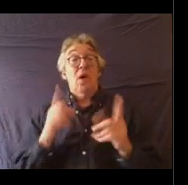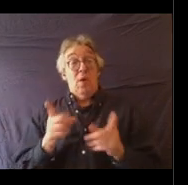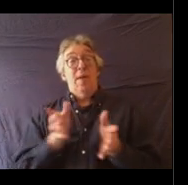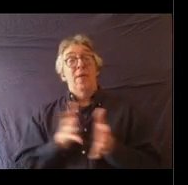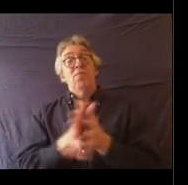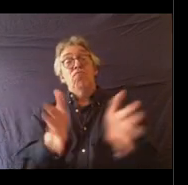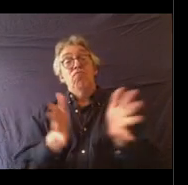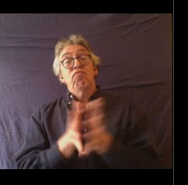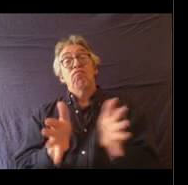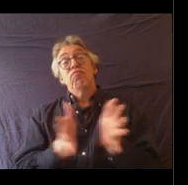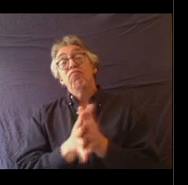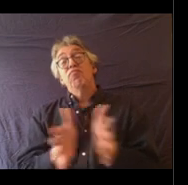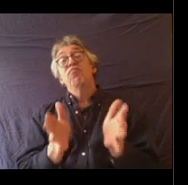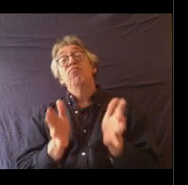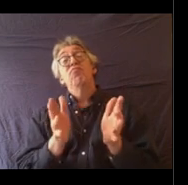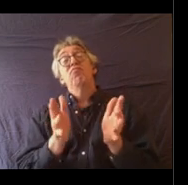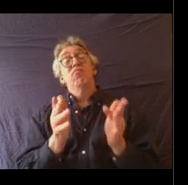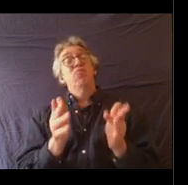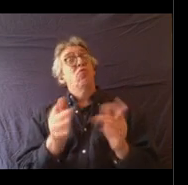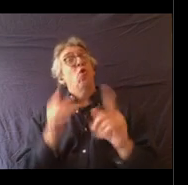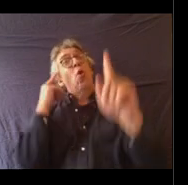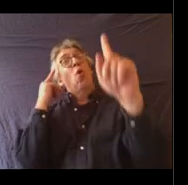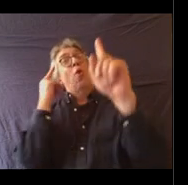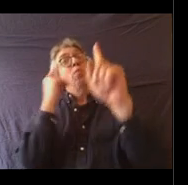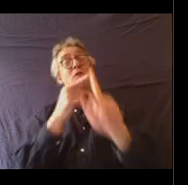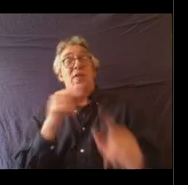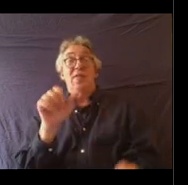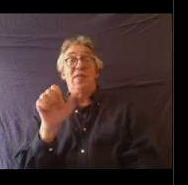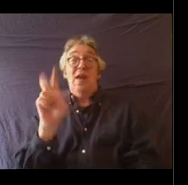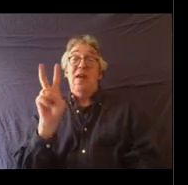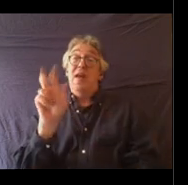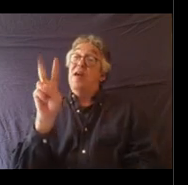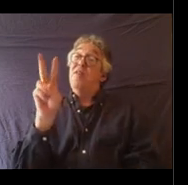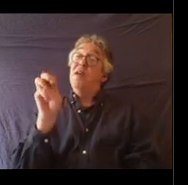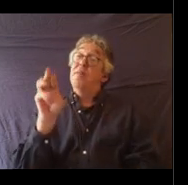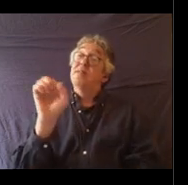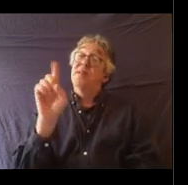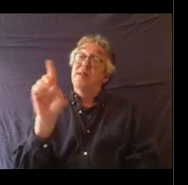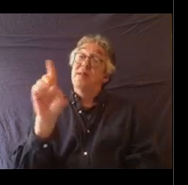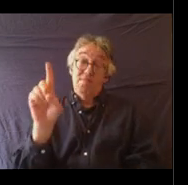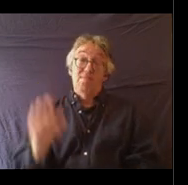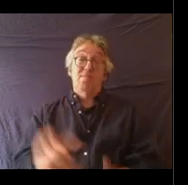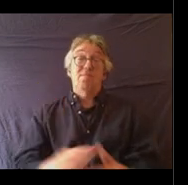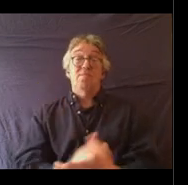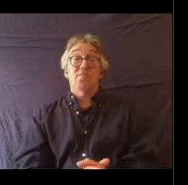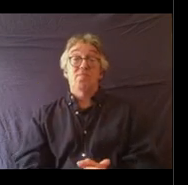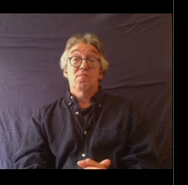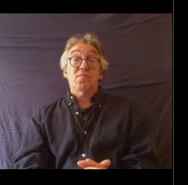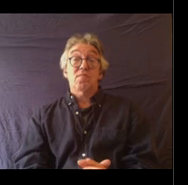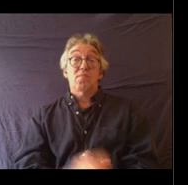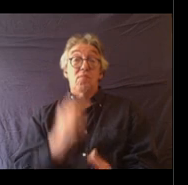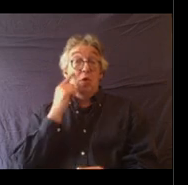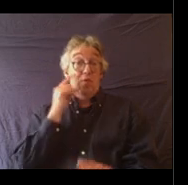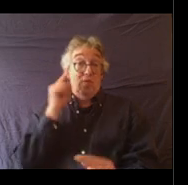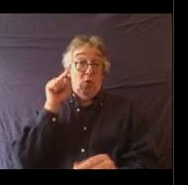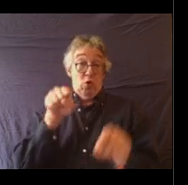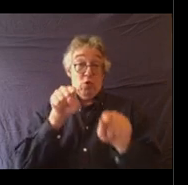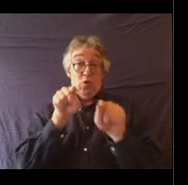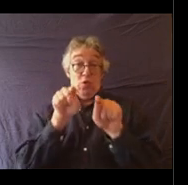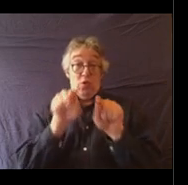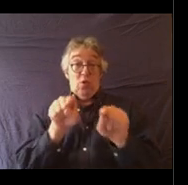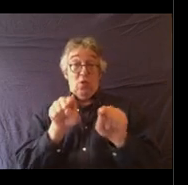and what are the overall objectives of the directive, And for you, the most relevant provision is, of